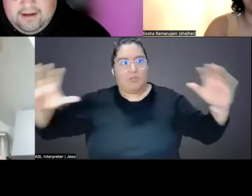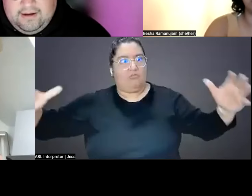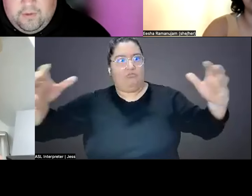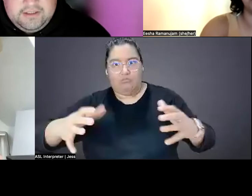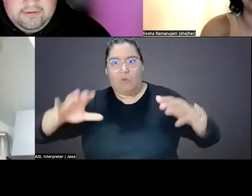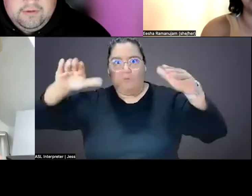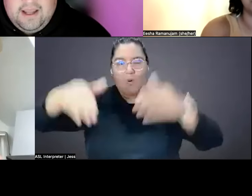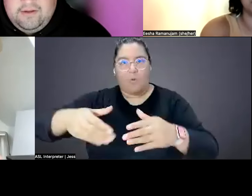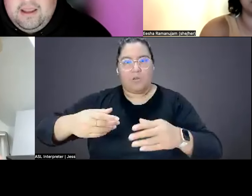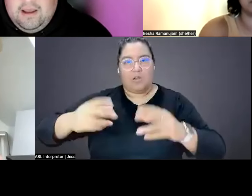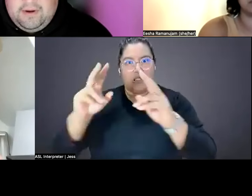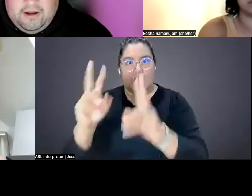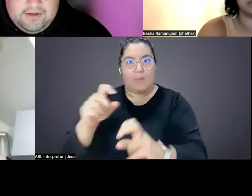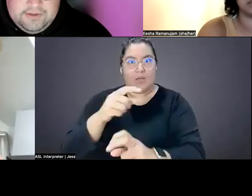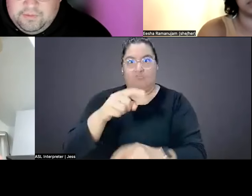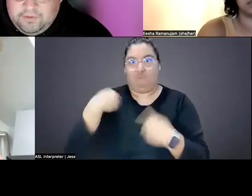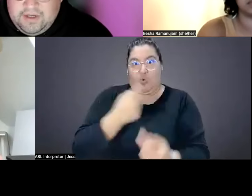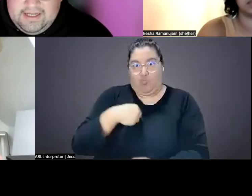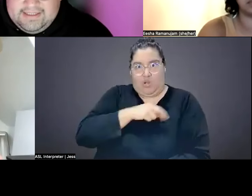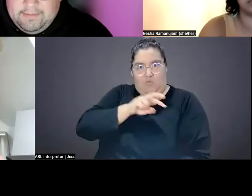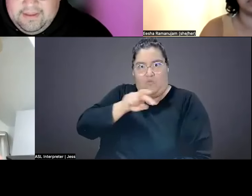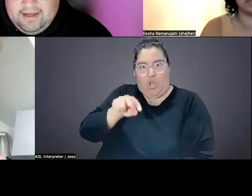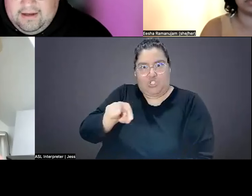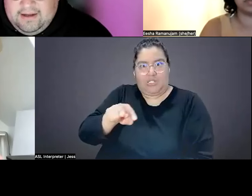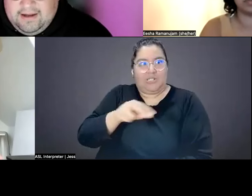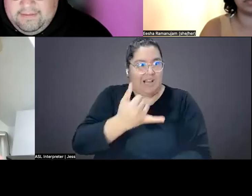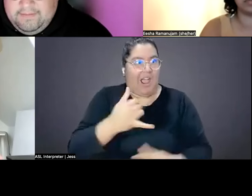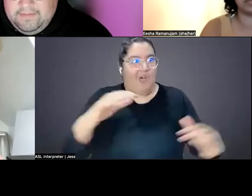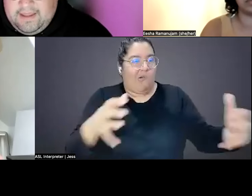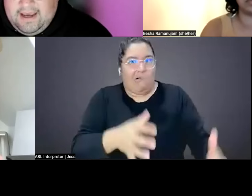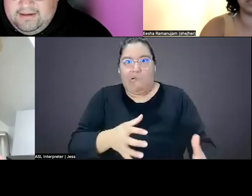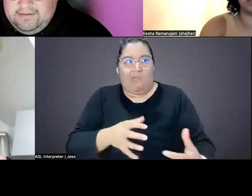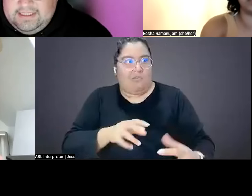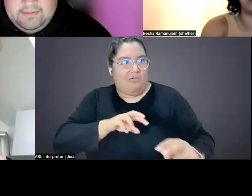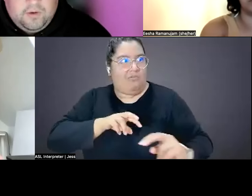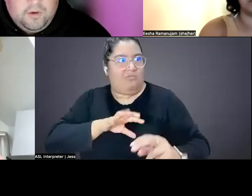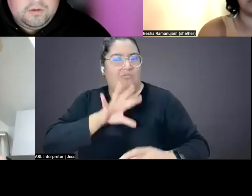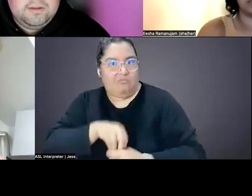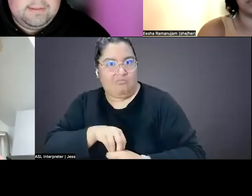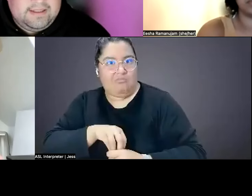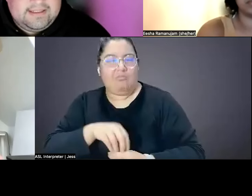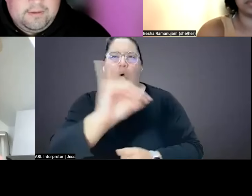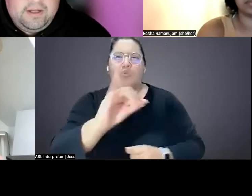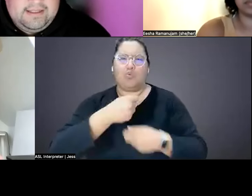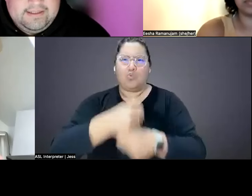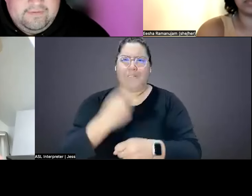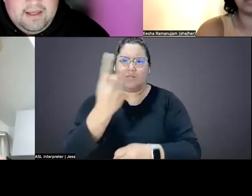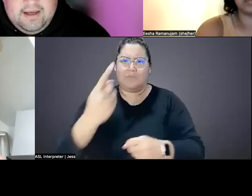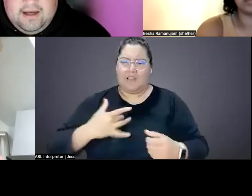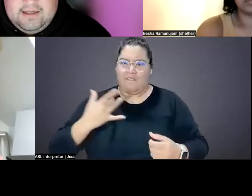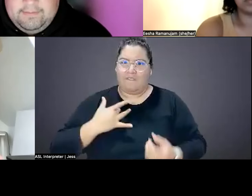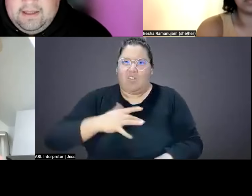been watching for a while, but also creating something that seems whole, something that's